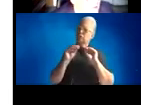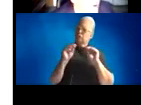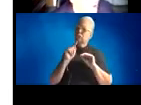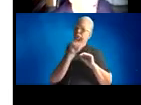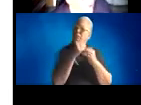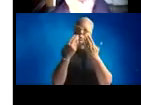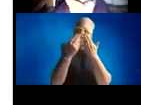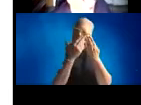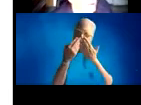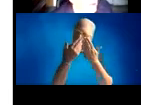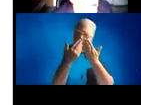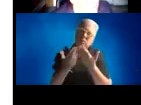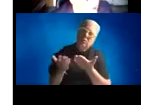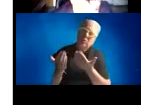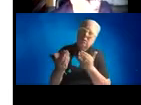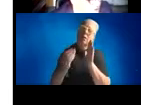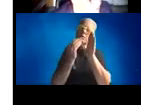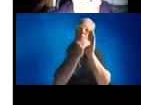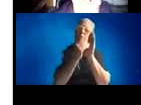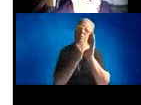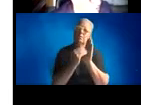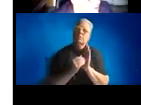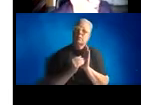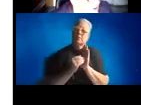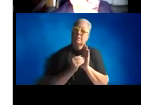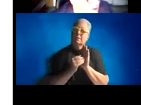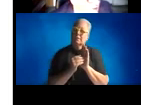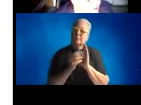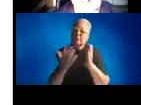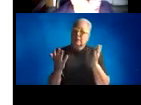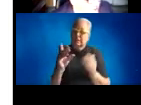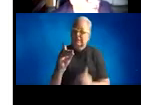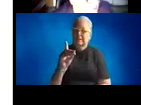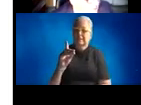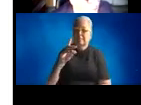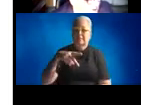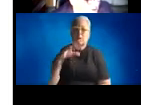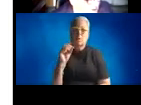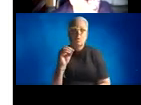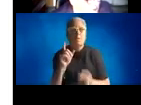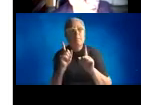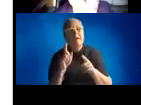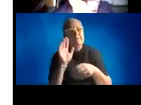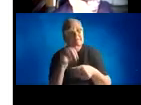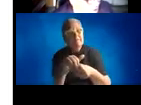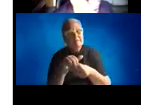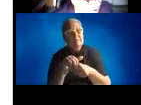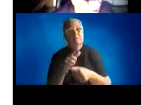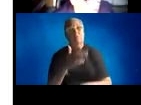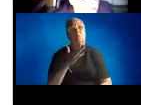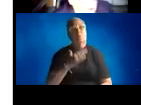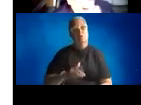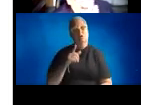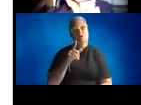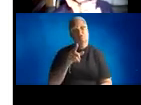So there are lots of different ways that DPOs need to be involved, and really there needs to be a subcommittee in a national DPO. There needs